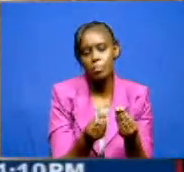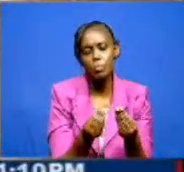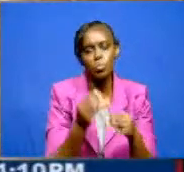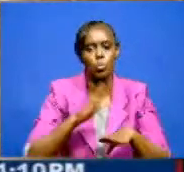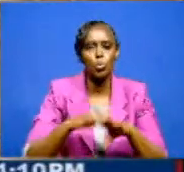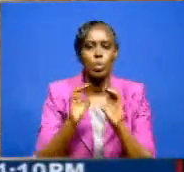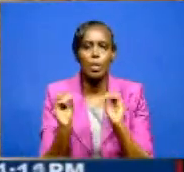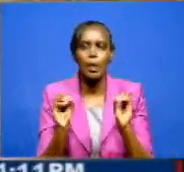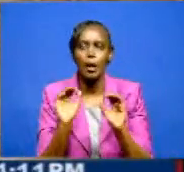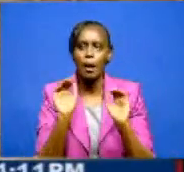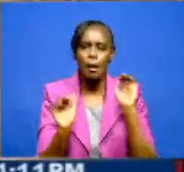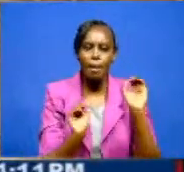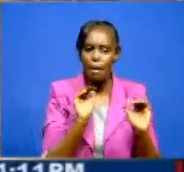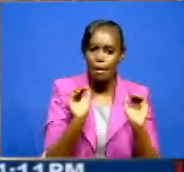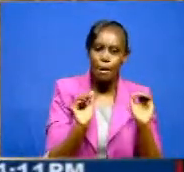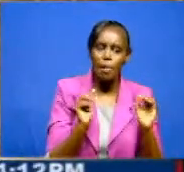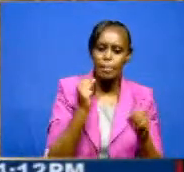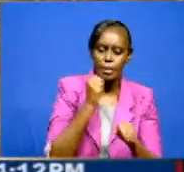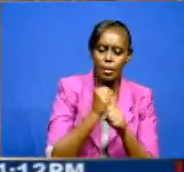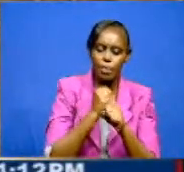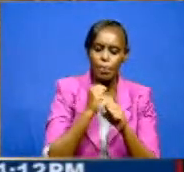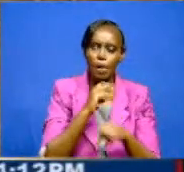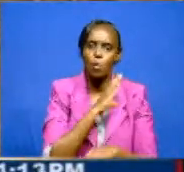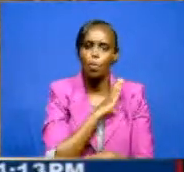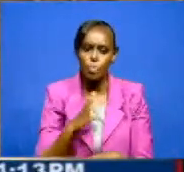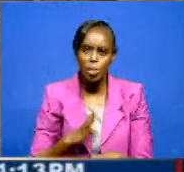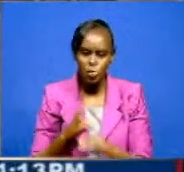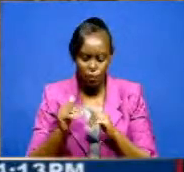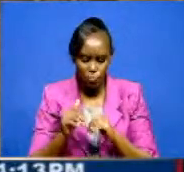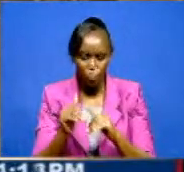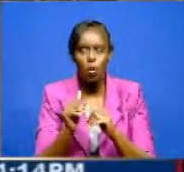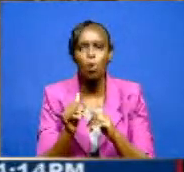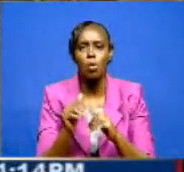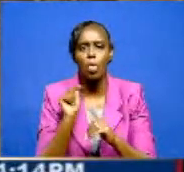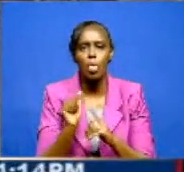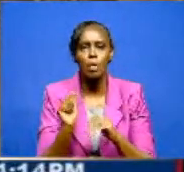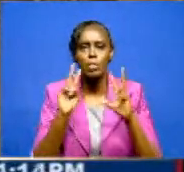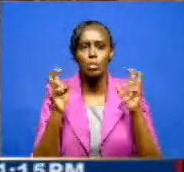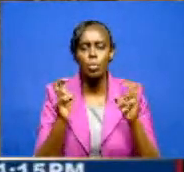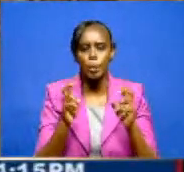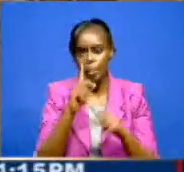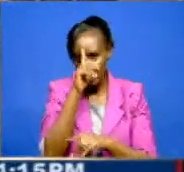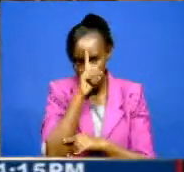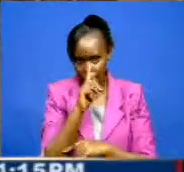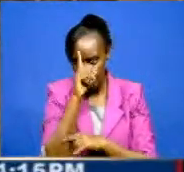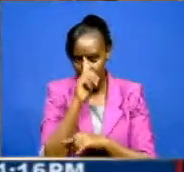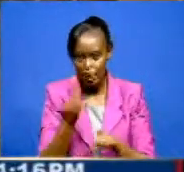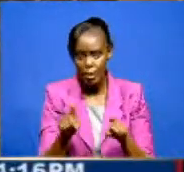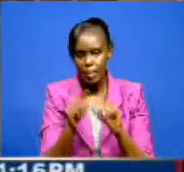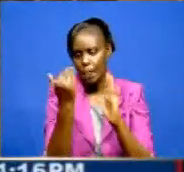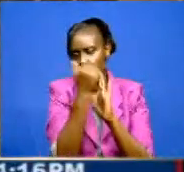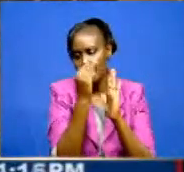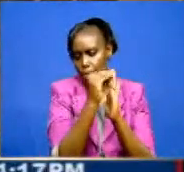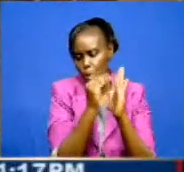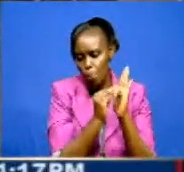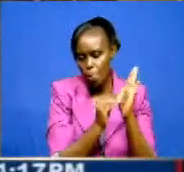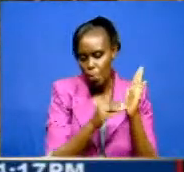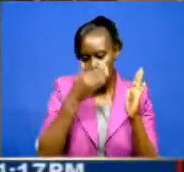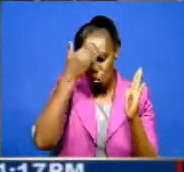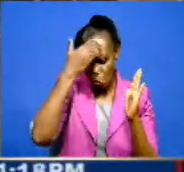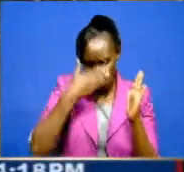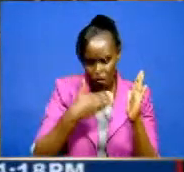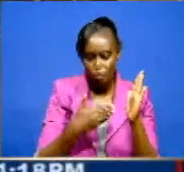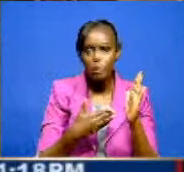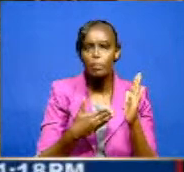those, the LEPA committee to take this one very seriously. And even a list of shame be put in place that all